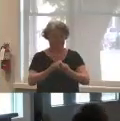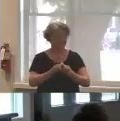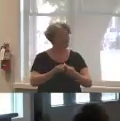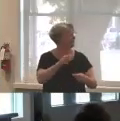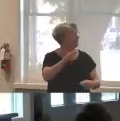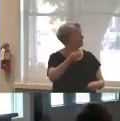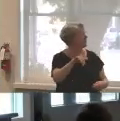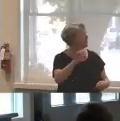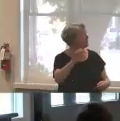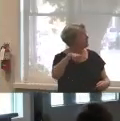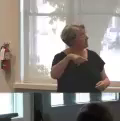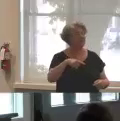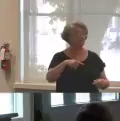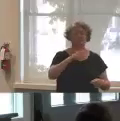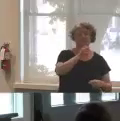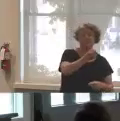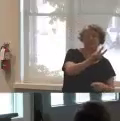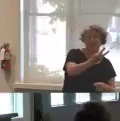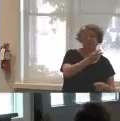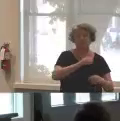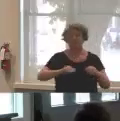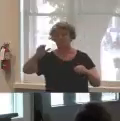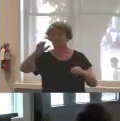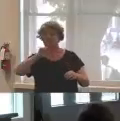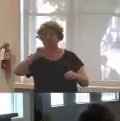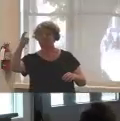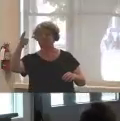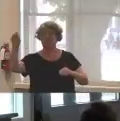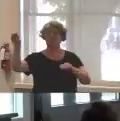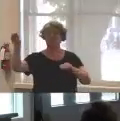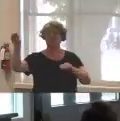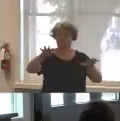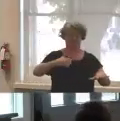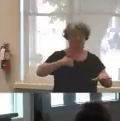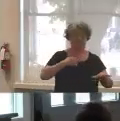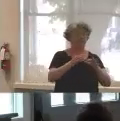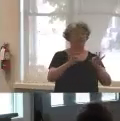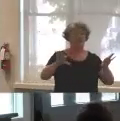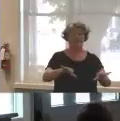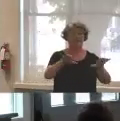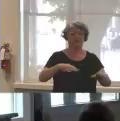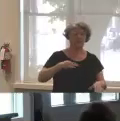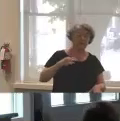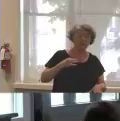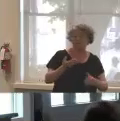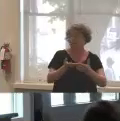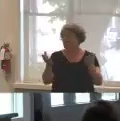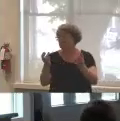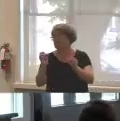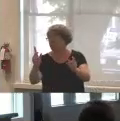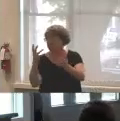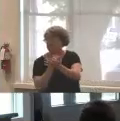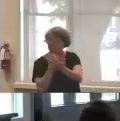youth ages 12 to 21 who are immigrants to Canada. This program provides free activities that include volunteer opportunities for